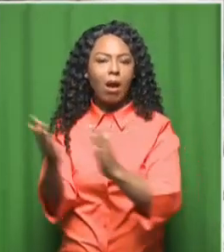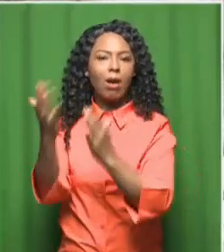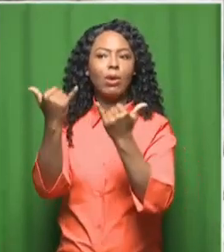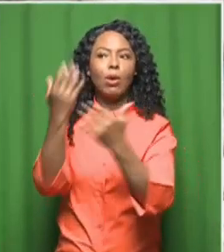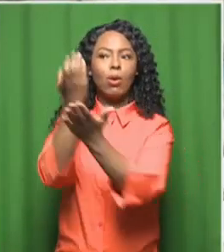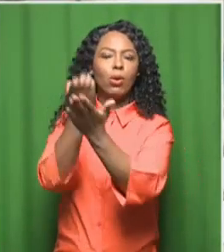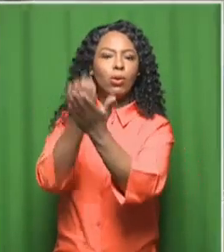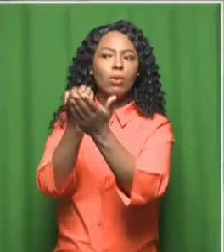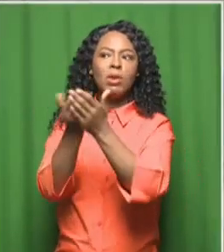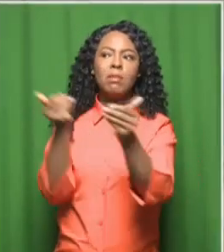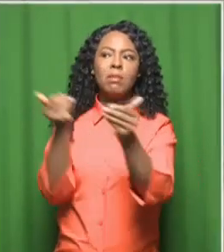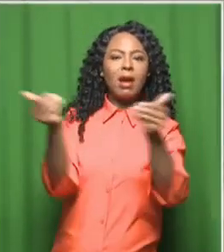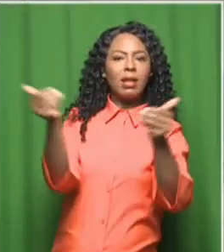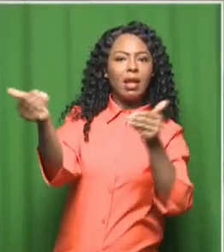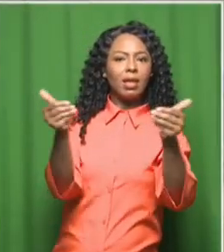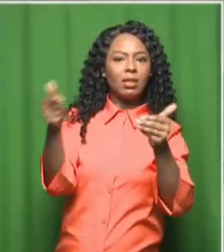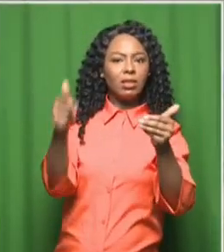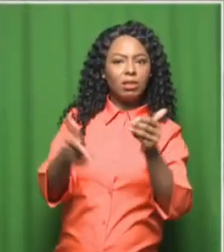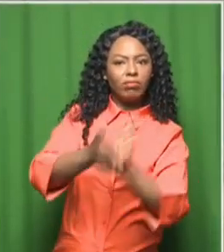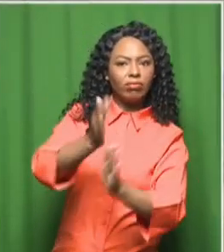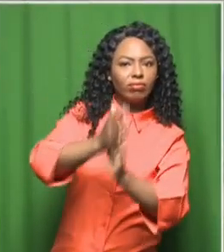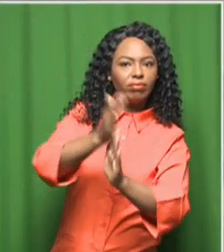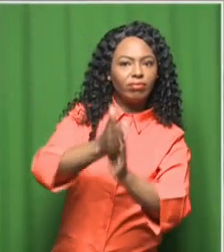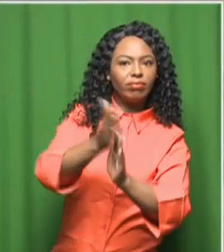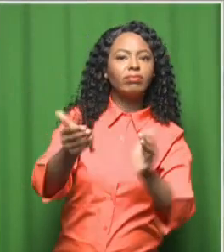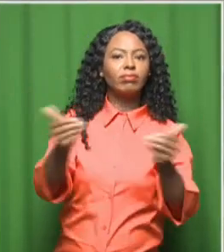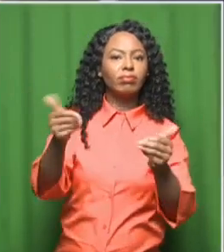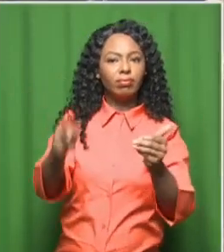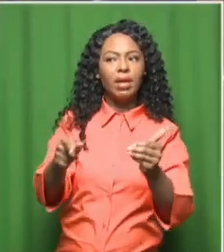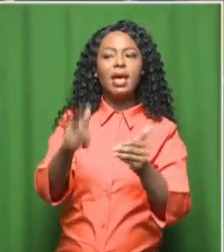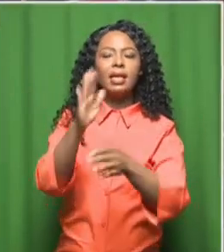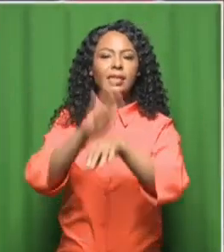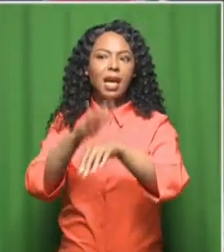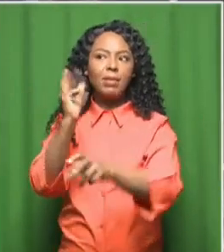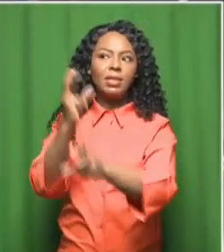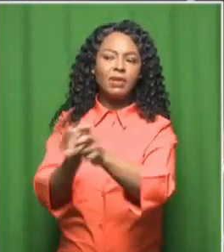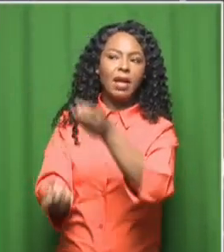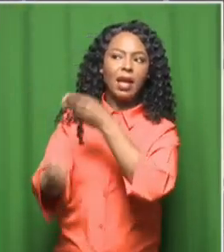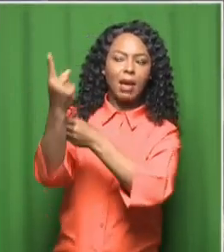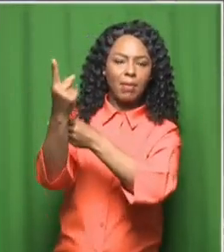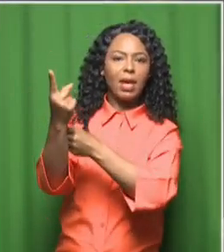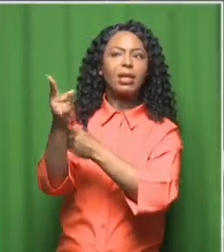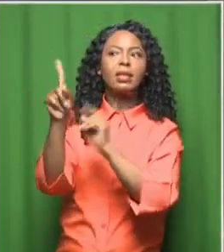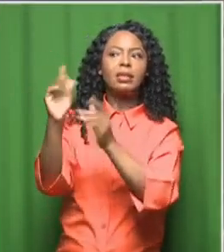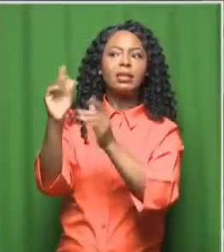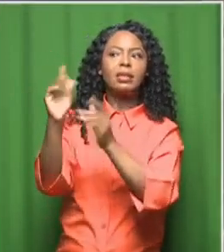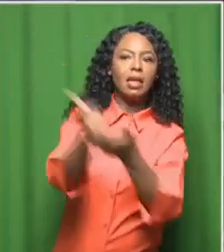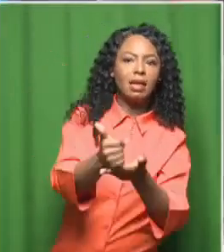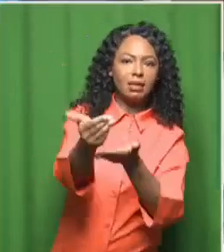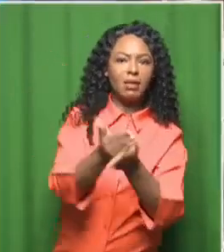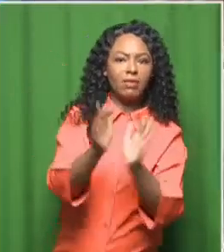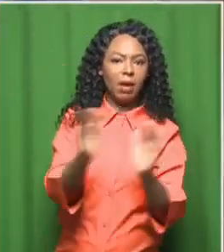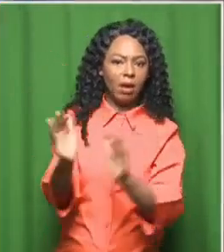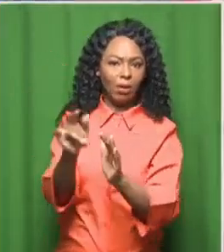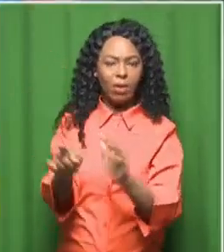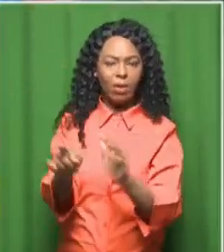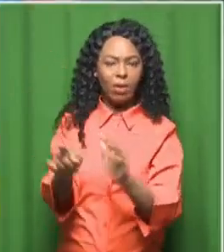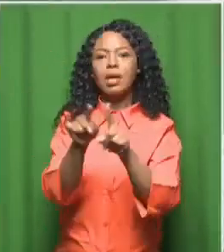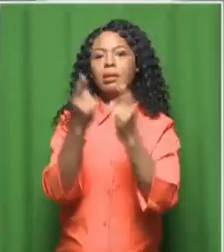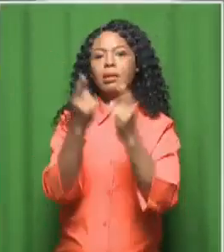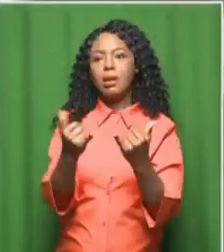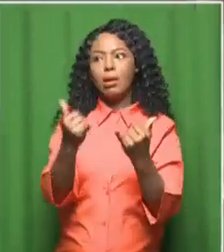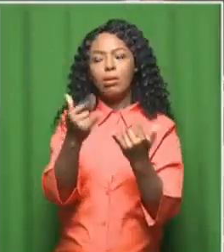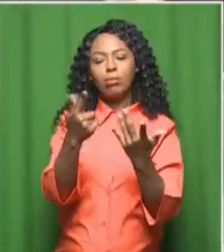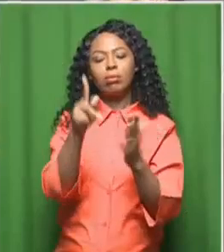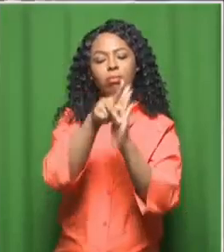economy is going through by stimulating growth, in terms of difficulty. But at the same time, when we have overruns in taxes because the